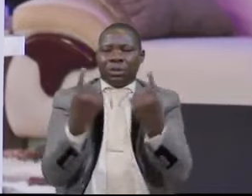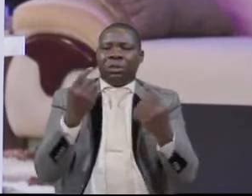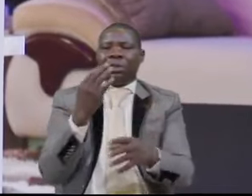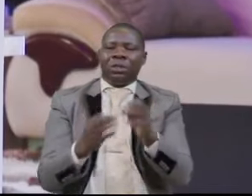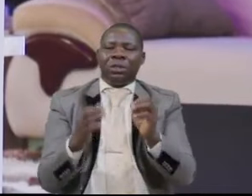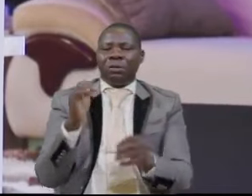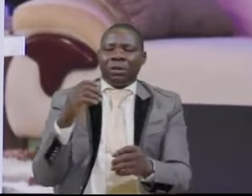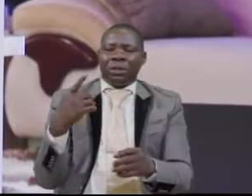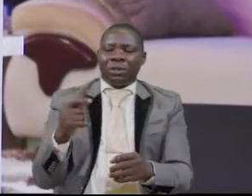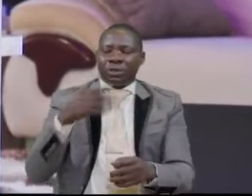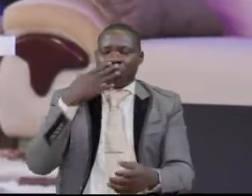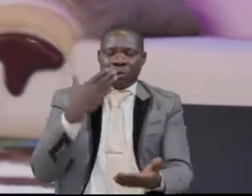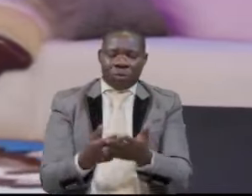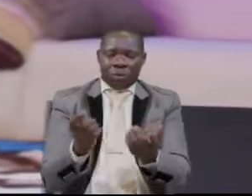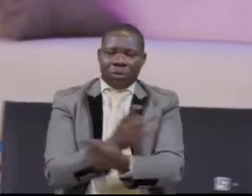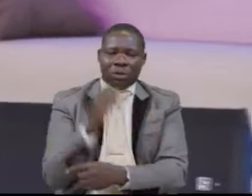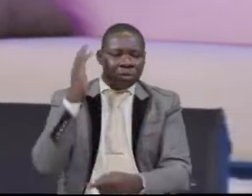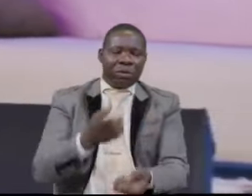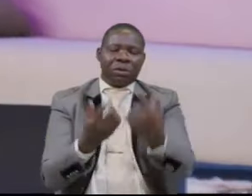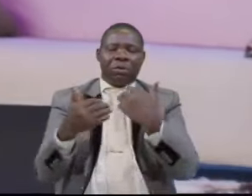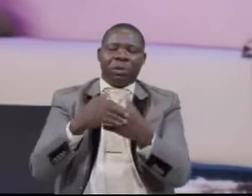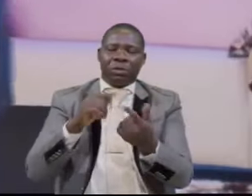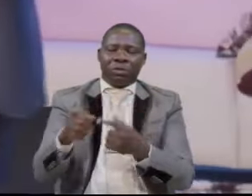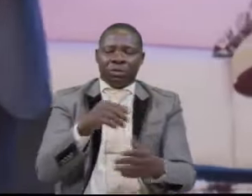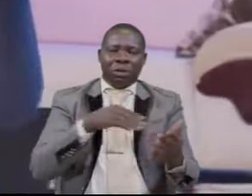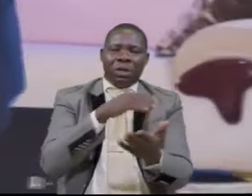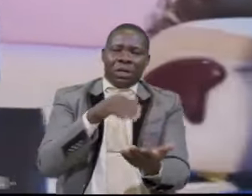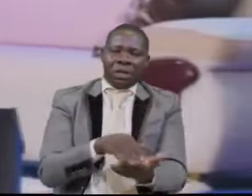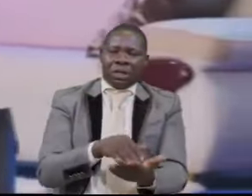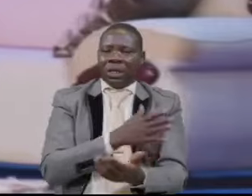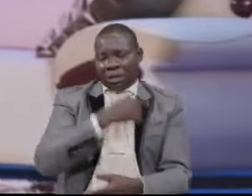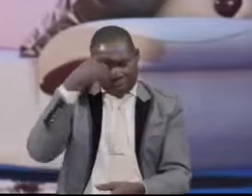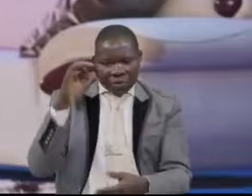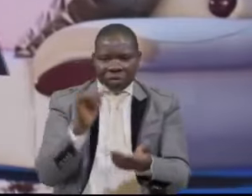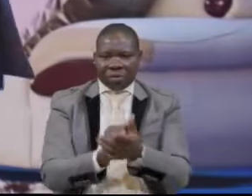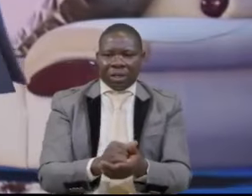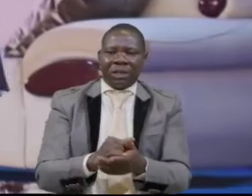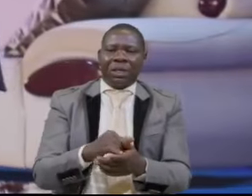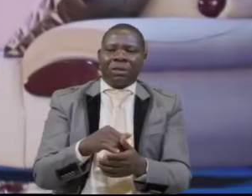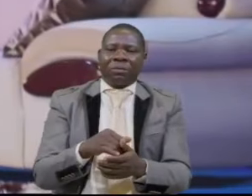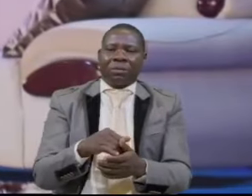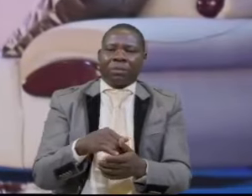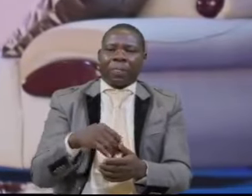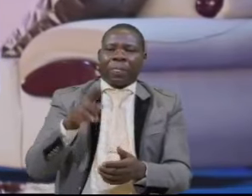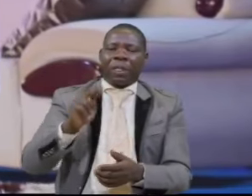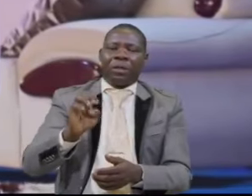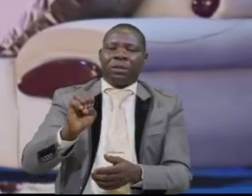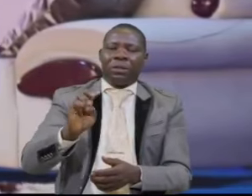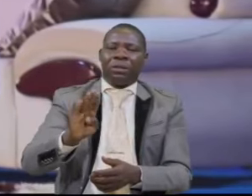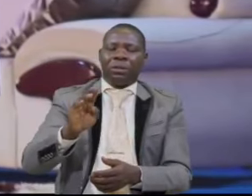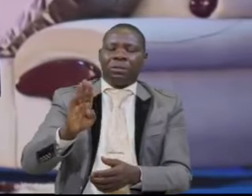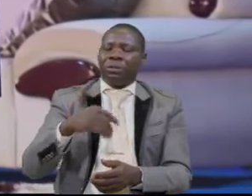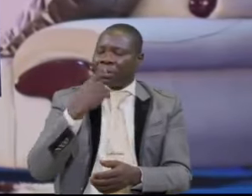back to you again. And because of that, eventually Nebuchadnezzar said, now I praise,